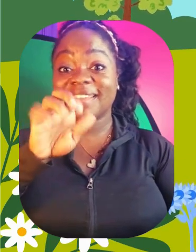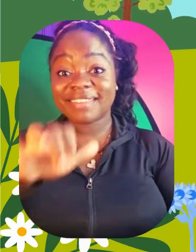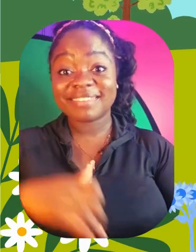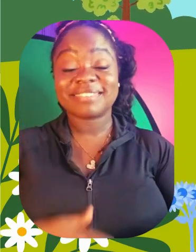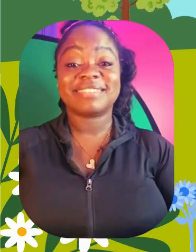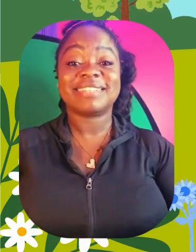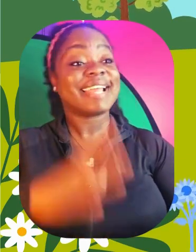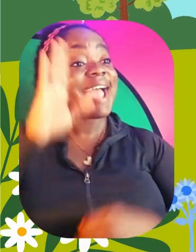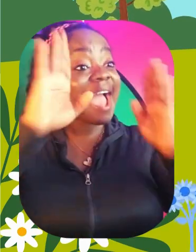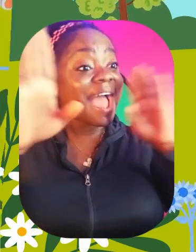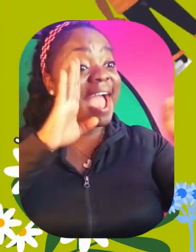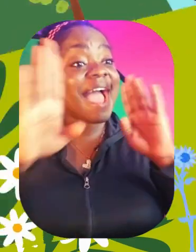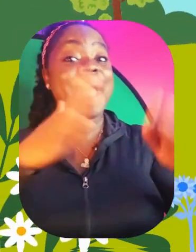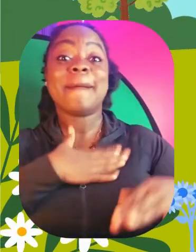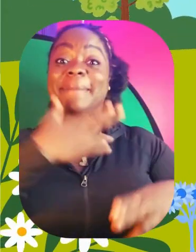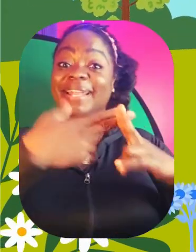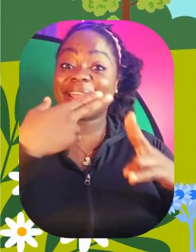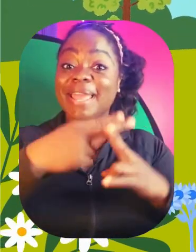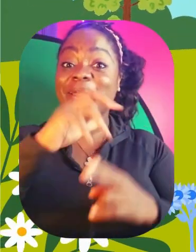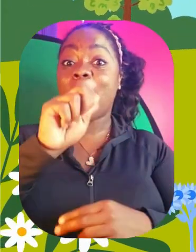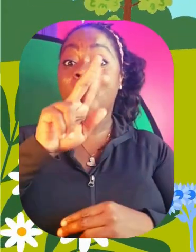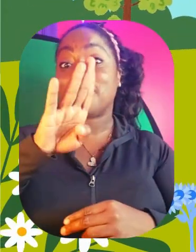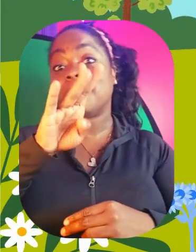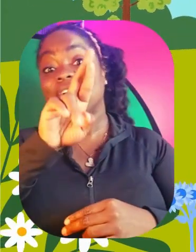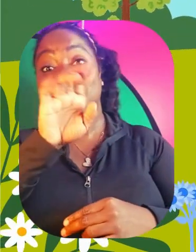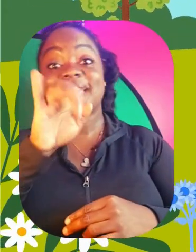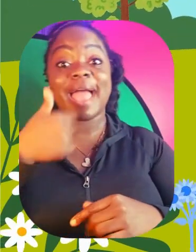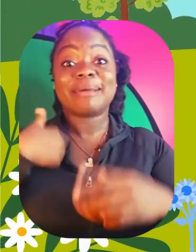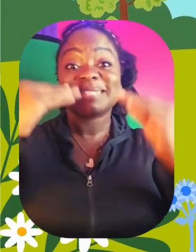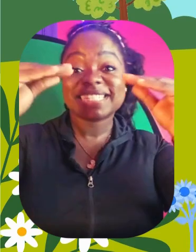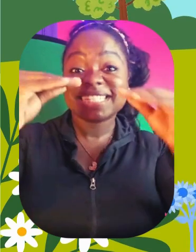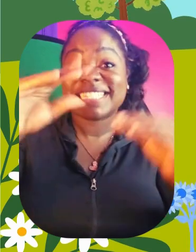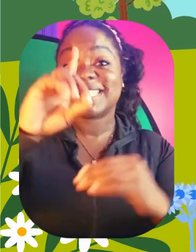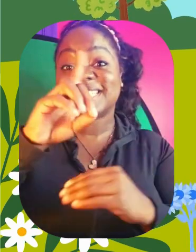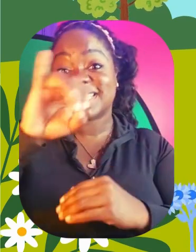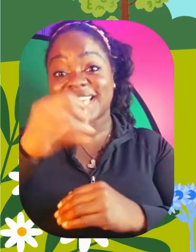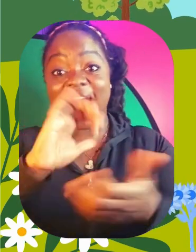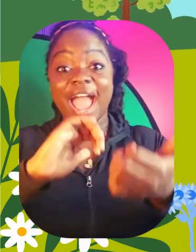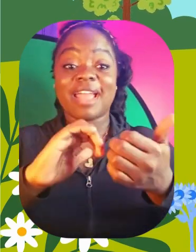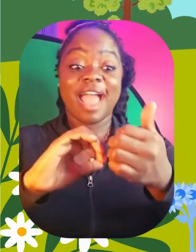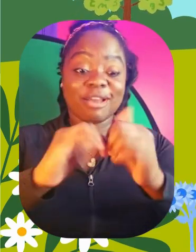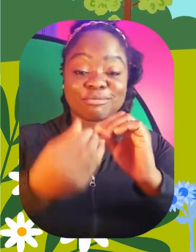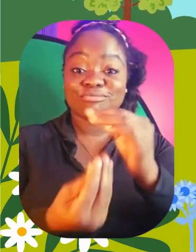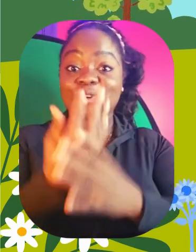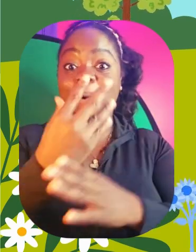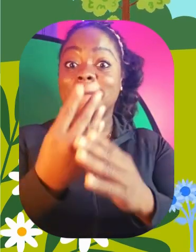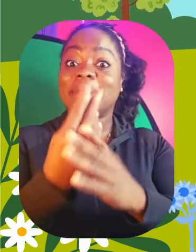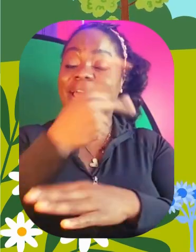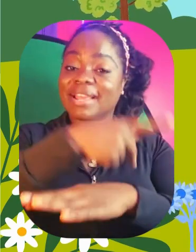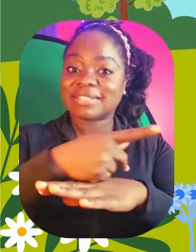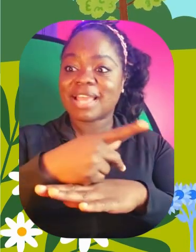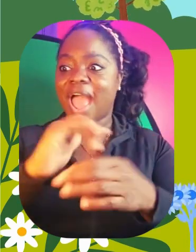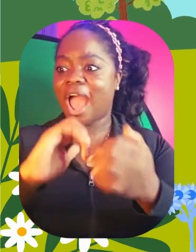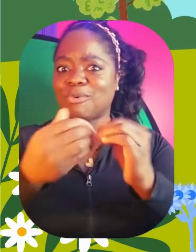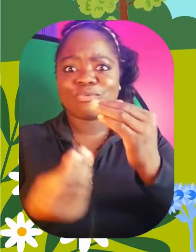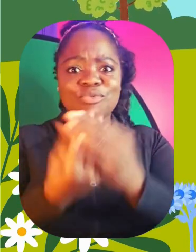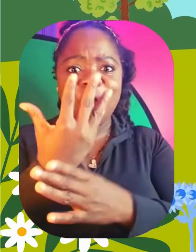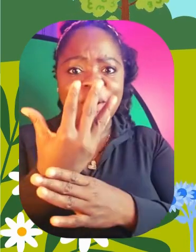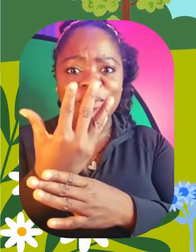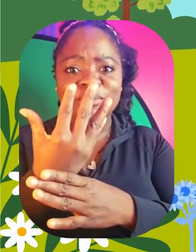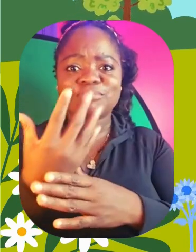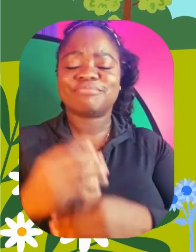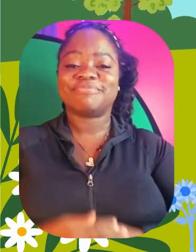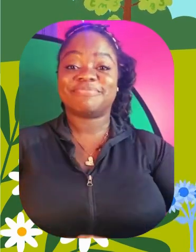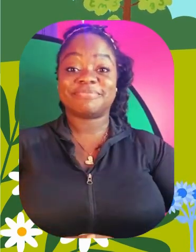Aubie. Hi guys, my name is Aubie and I'm going to teach the DJ about plants. How